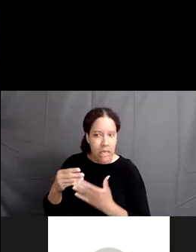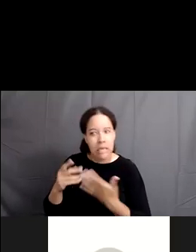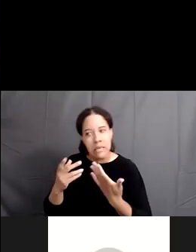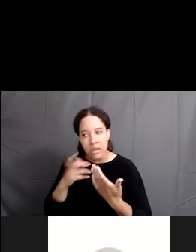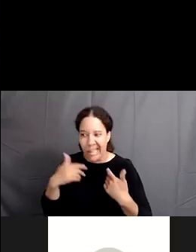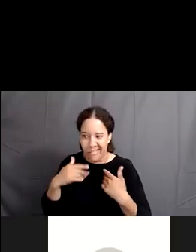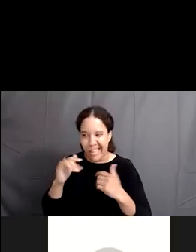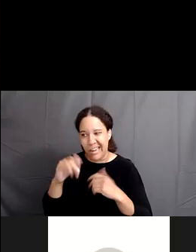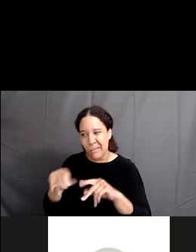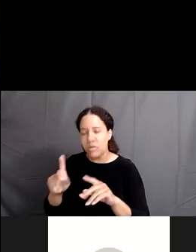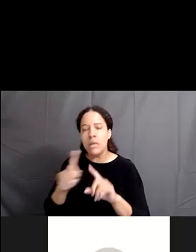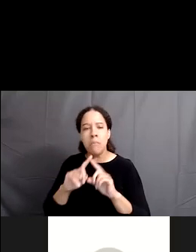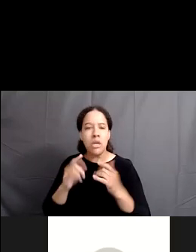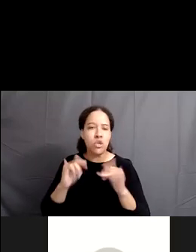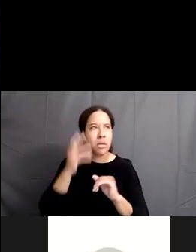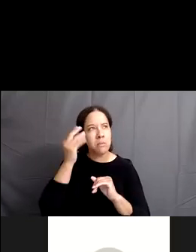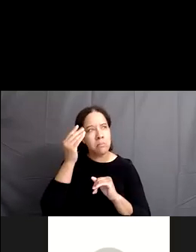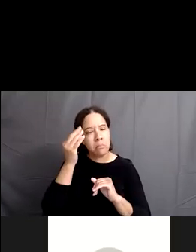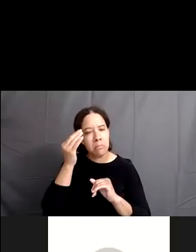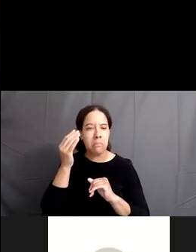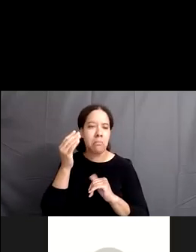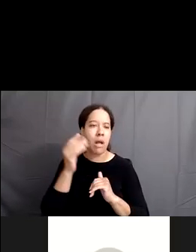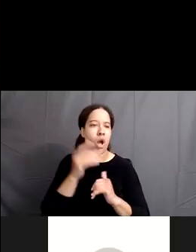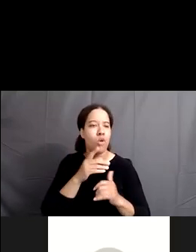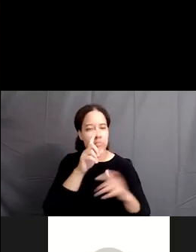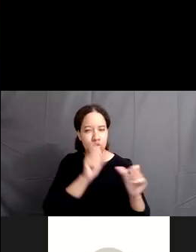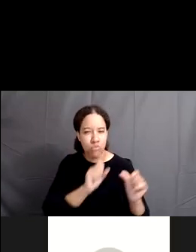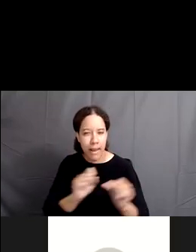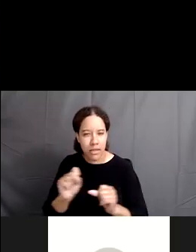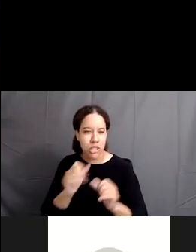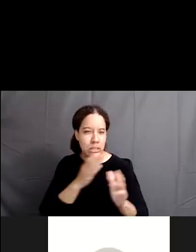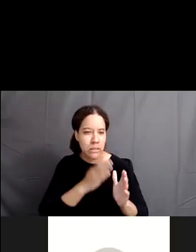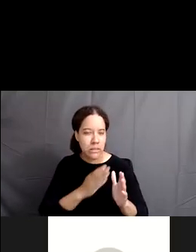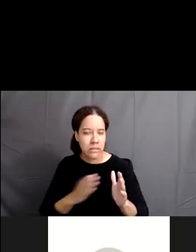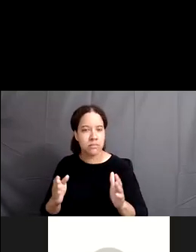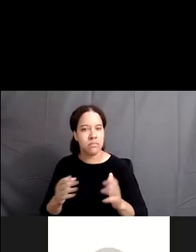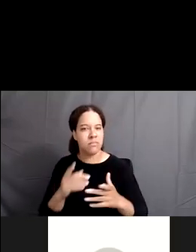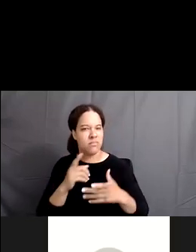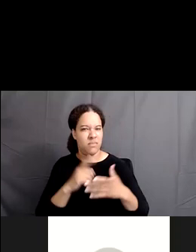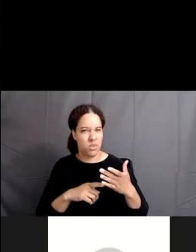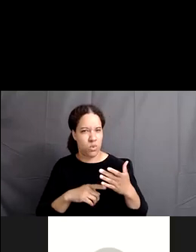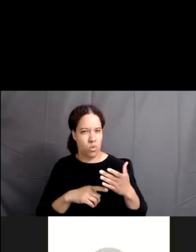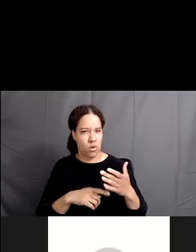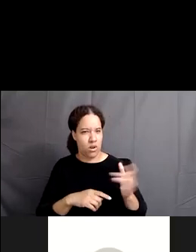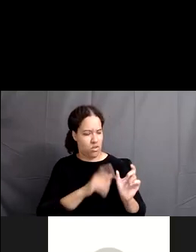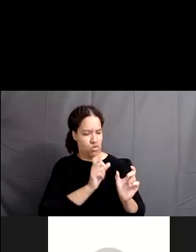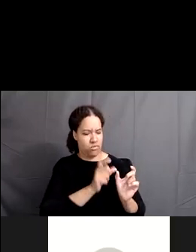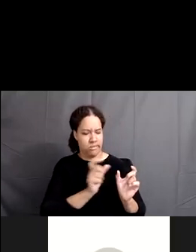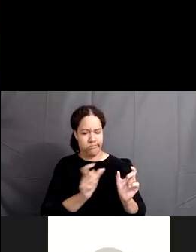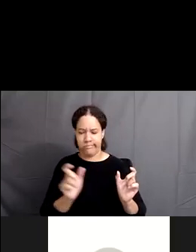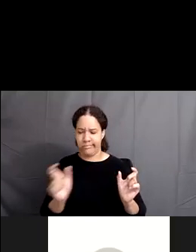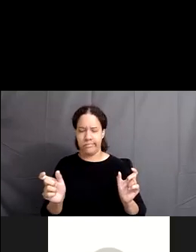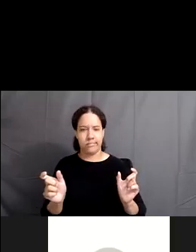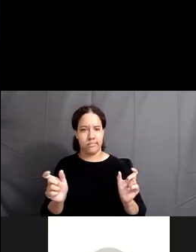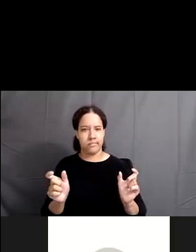a business succession planning and exit strategy perspective, what are the stages that are, part of what a business